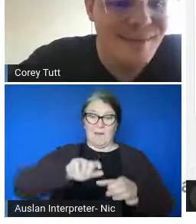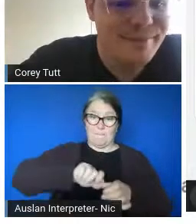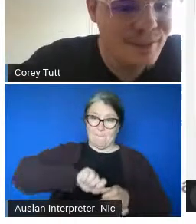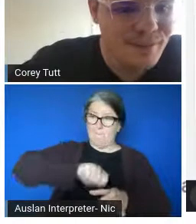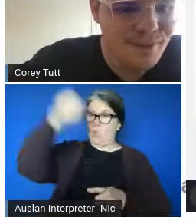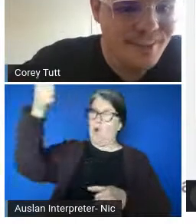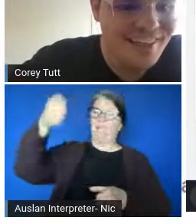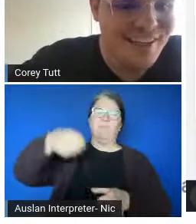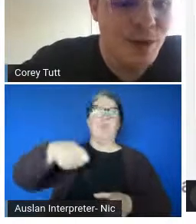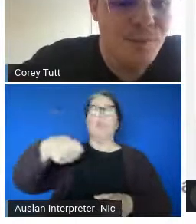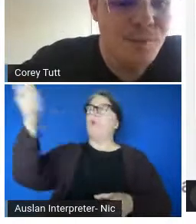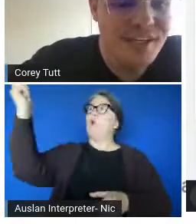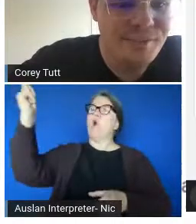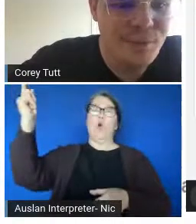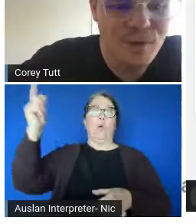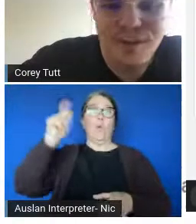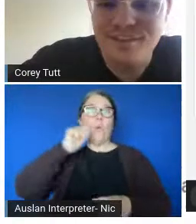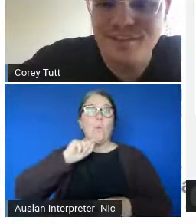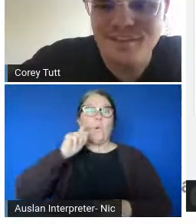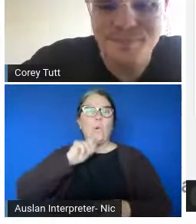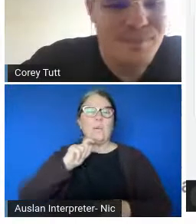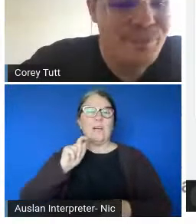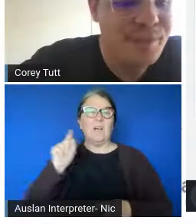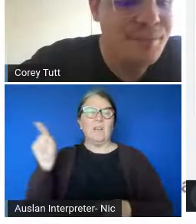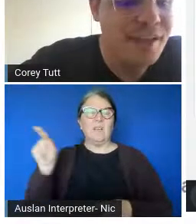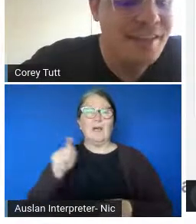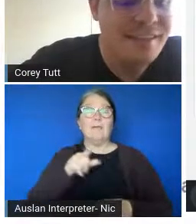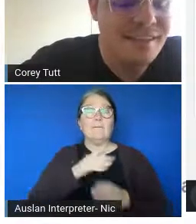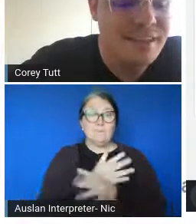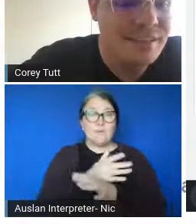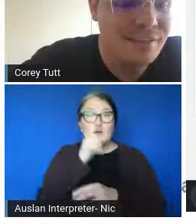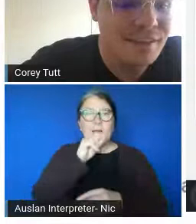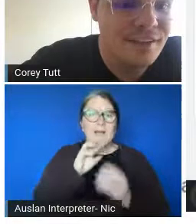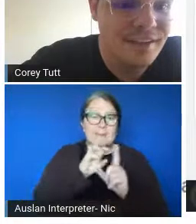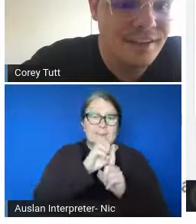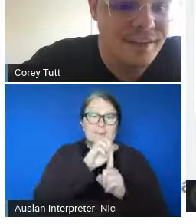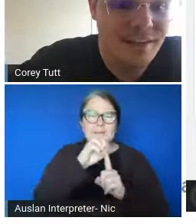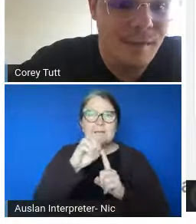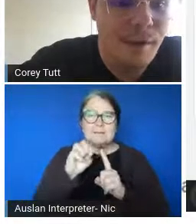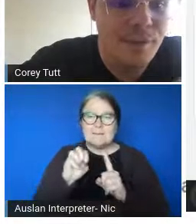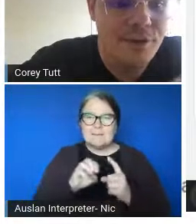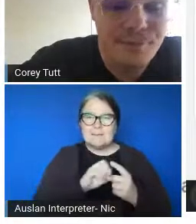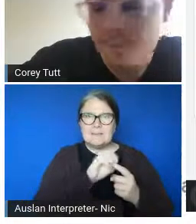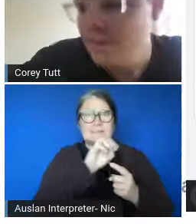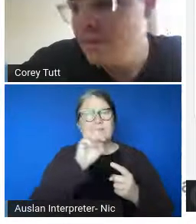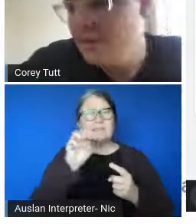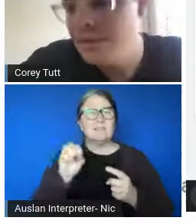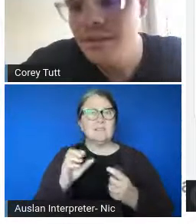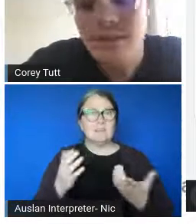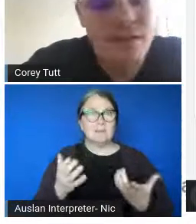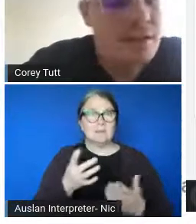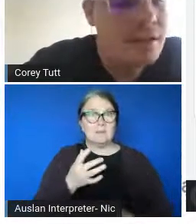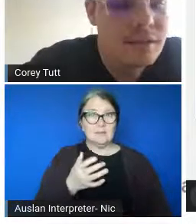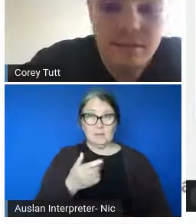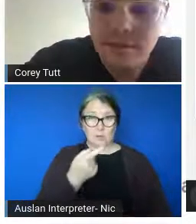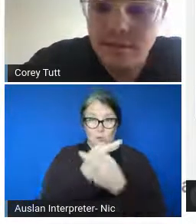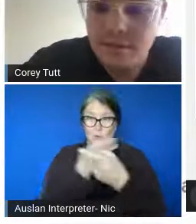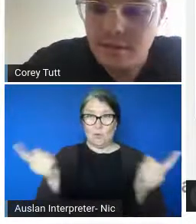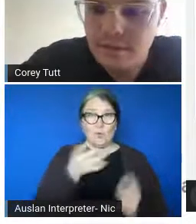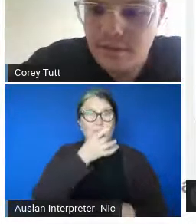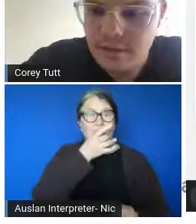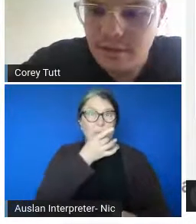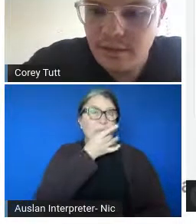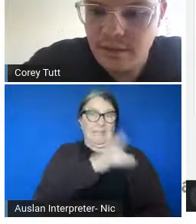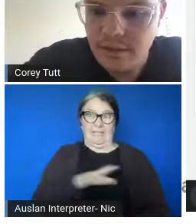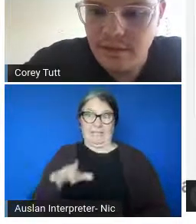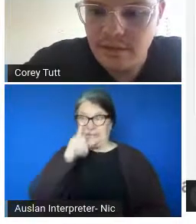So I think it was like a kelp-based product. But these are things that kids can come up with. Exactly what I was just going to say, Corey.